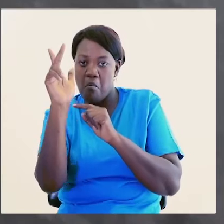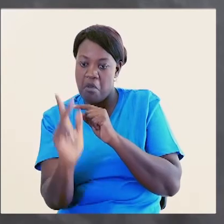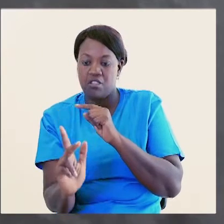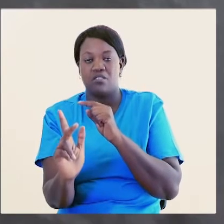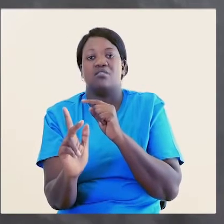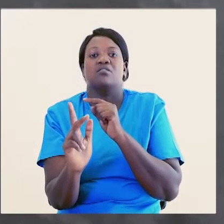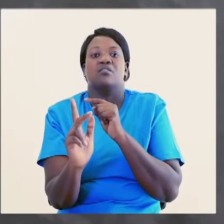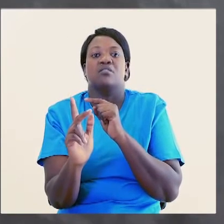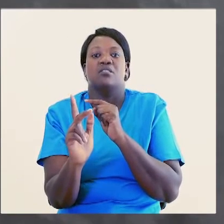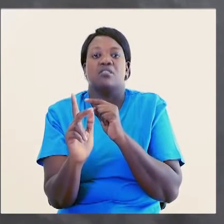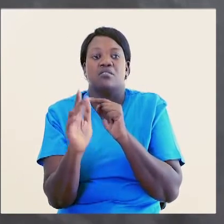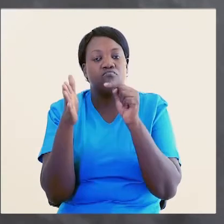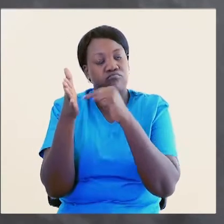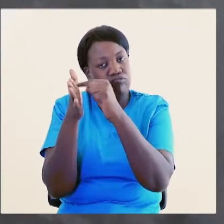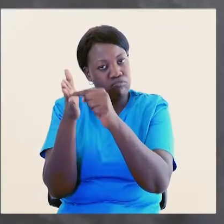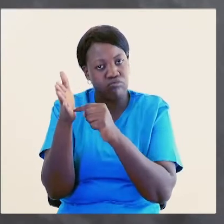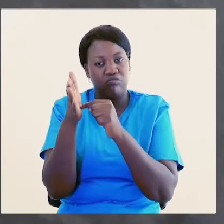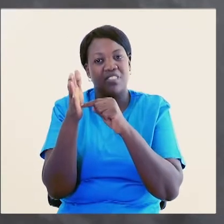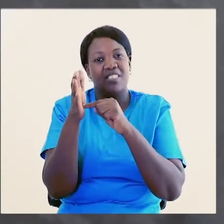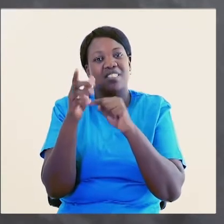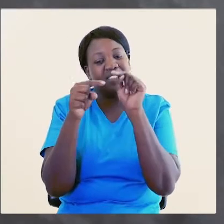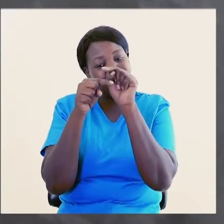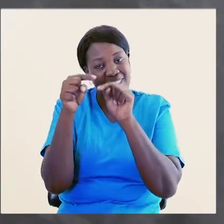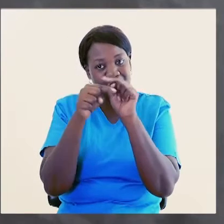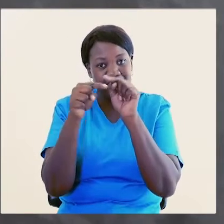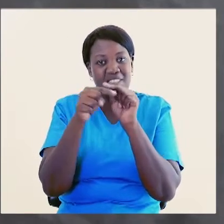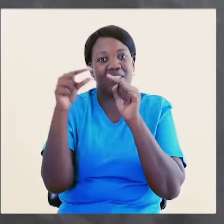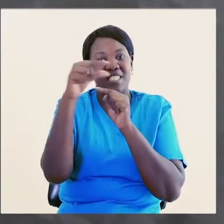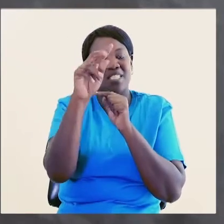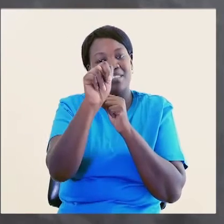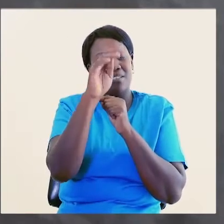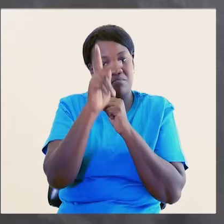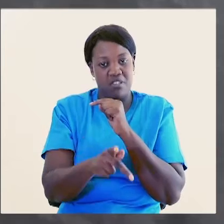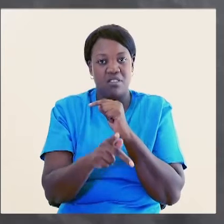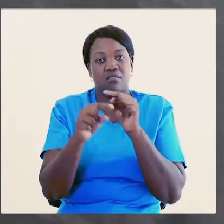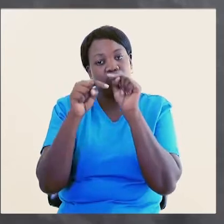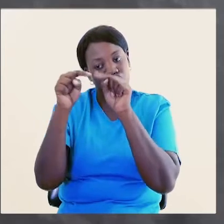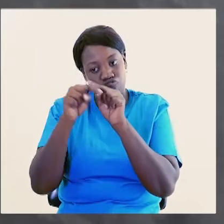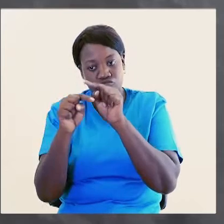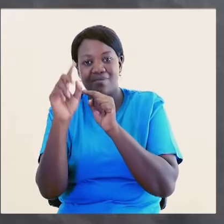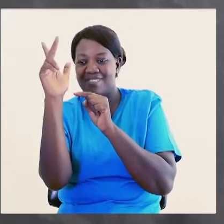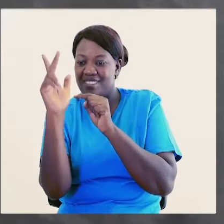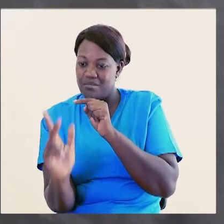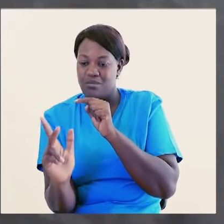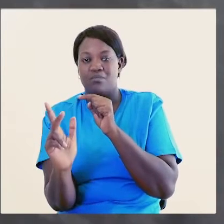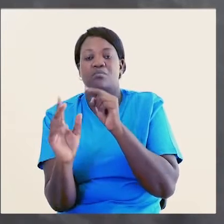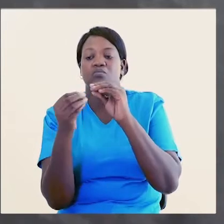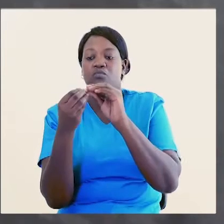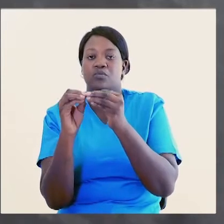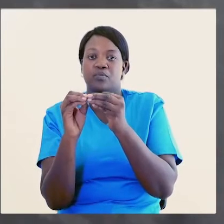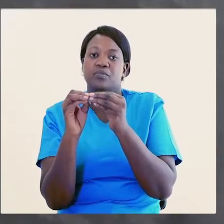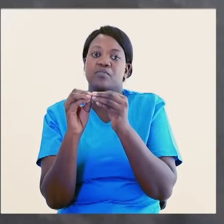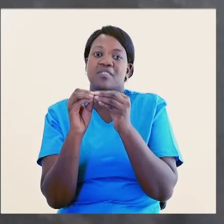head. This is calculated by dividing the total GNP by the number of the population of a country.